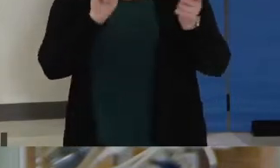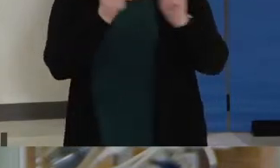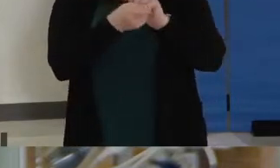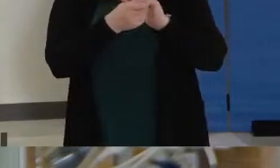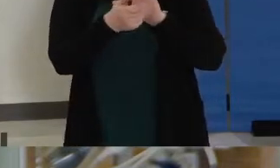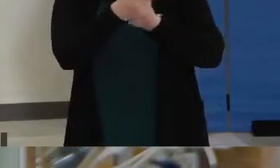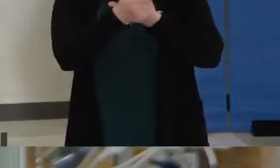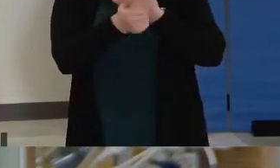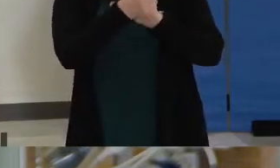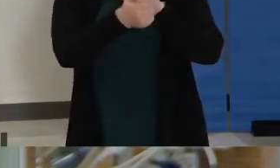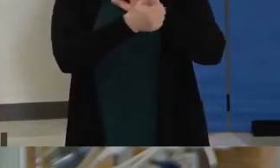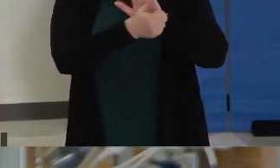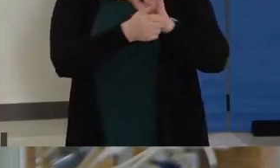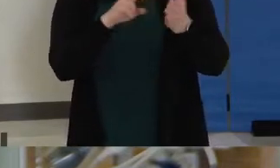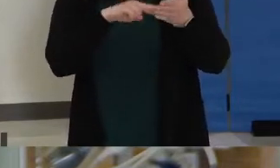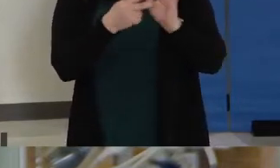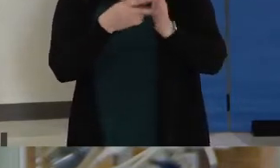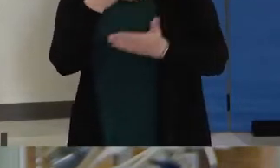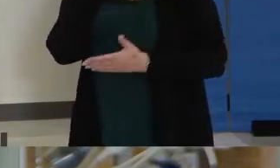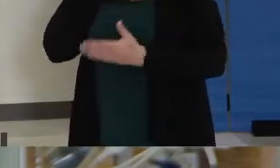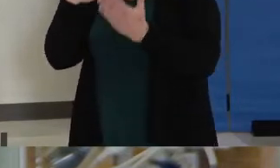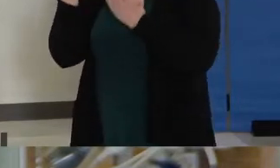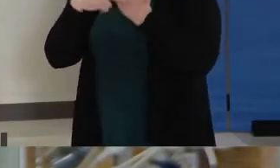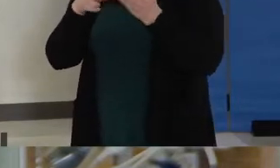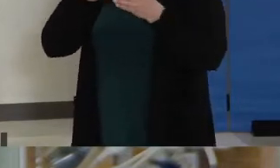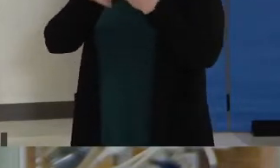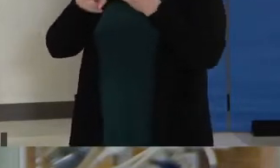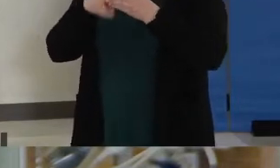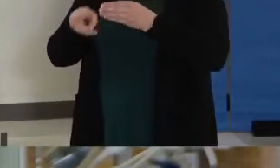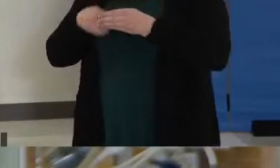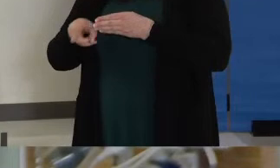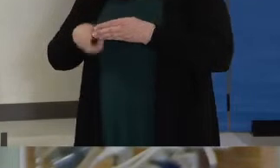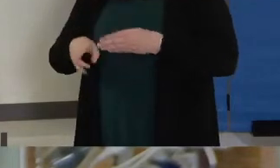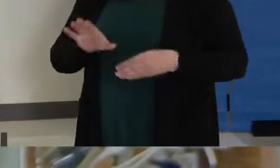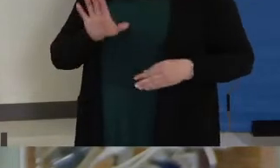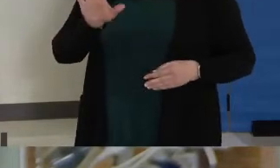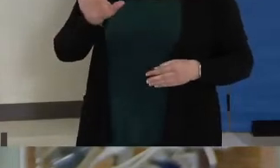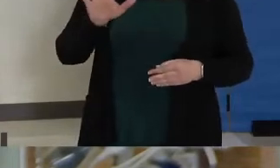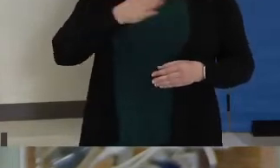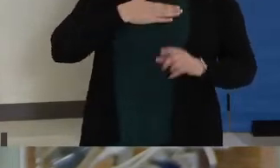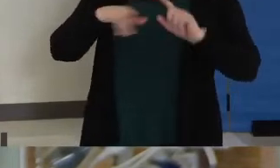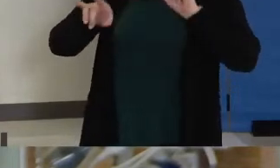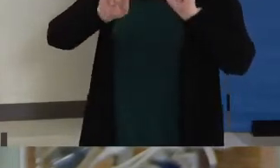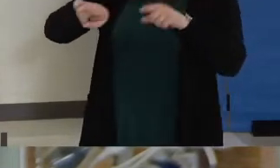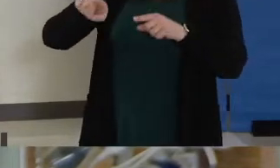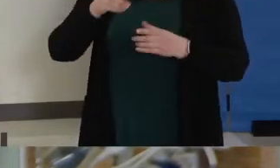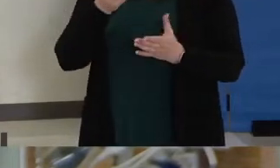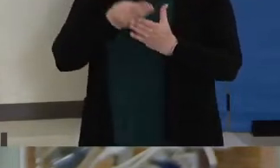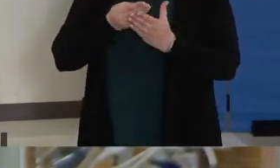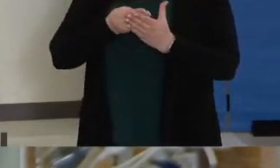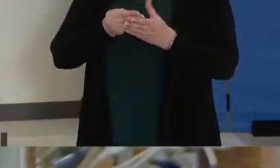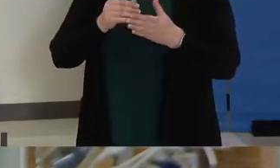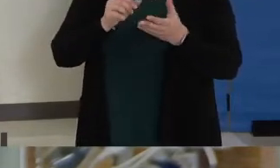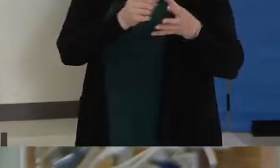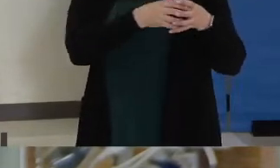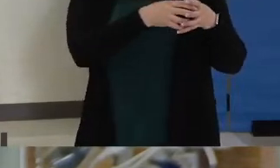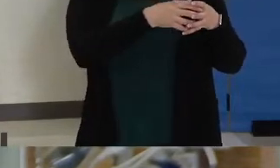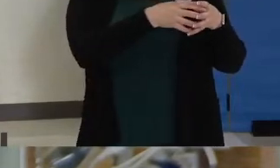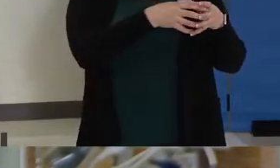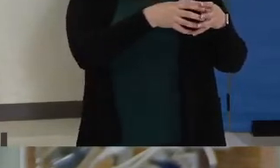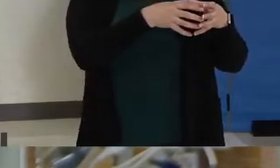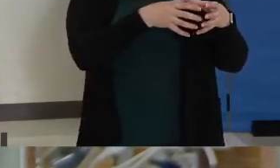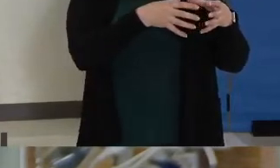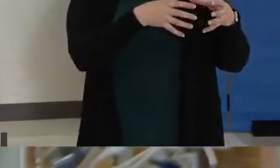have to then cut good programs. Well, here is my response. First of all, the money is continuing to grow.